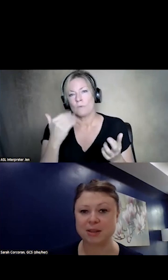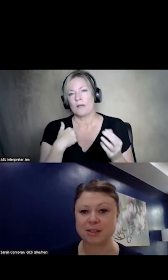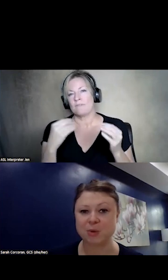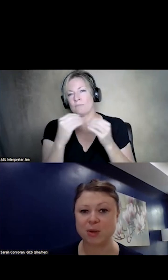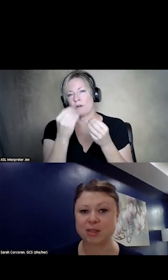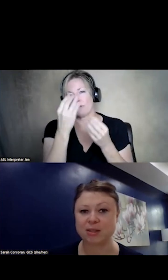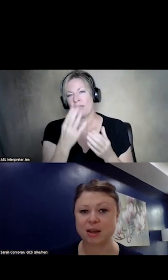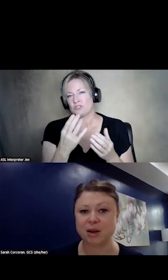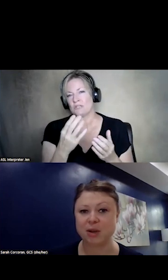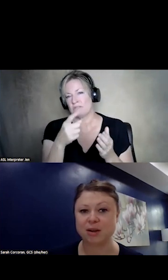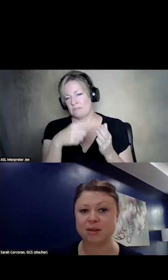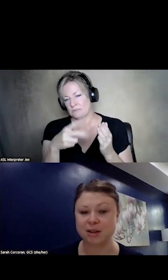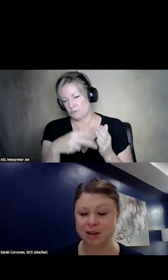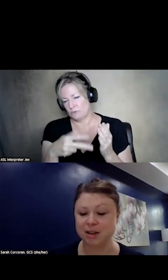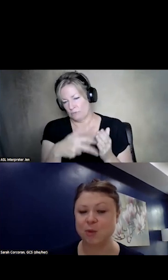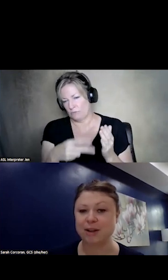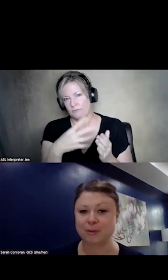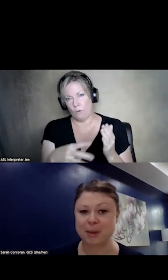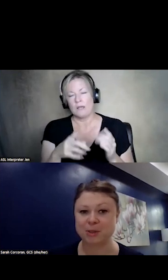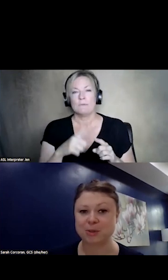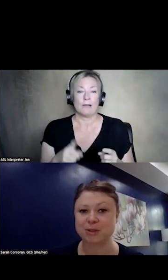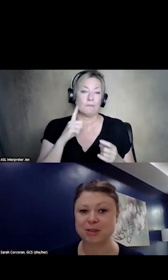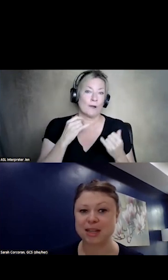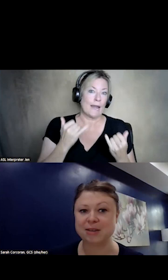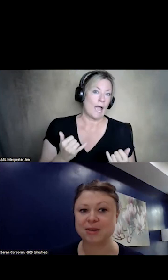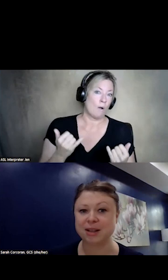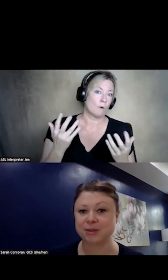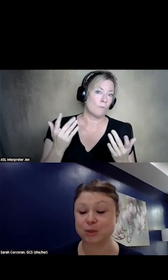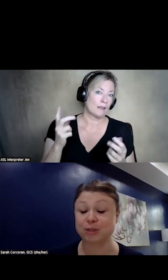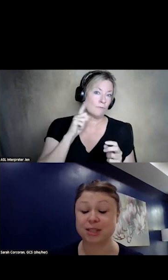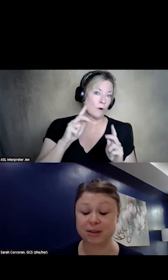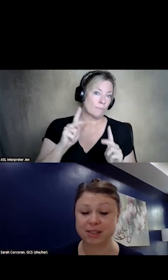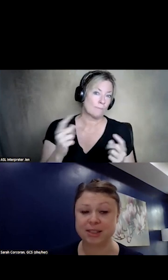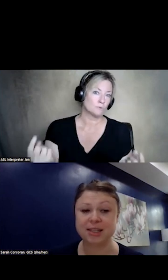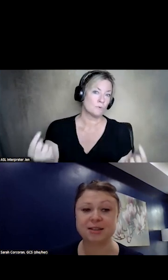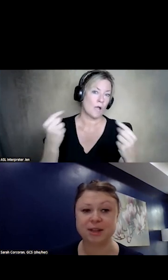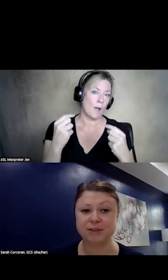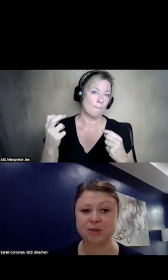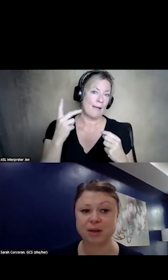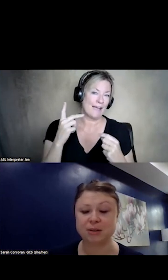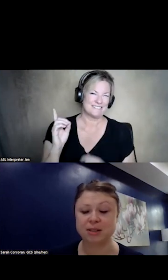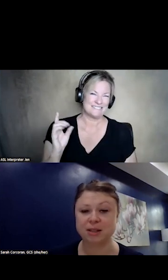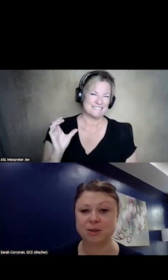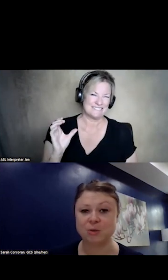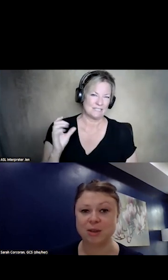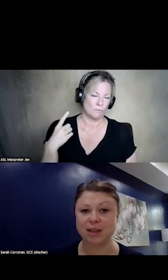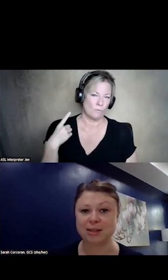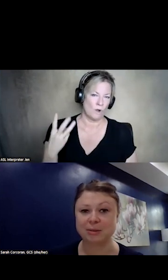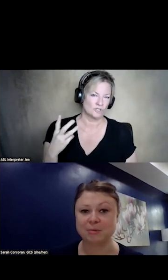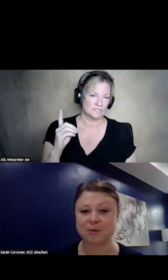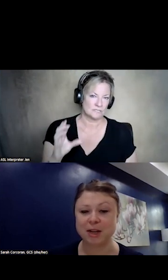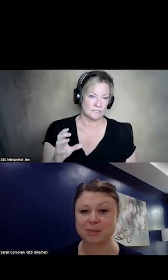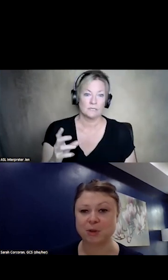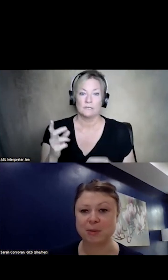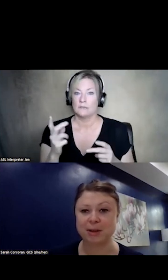weeks, but at this point we are waiting for people to return to town in DC and figure out what they